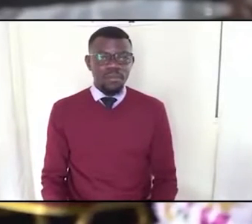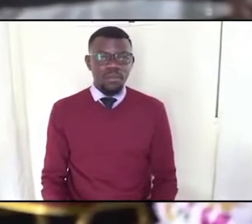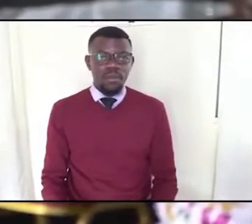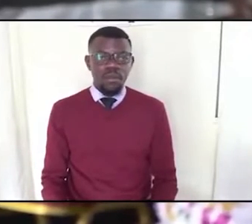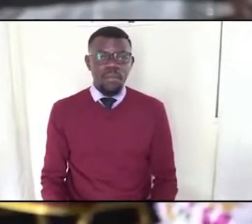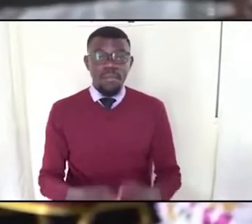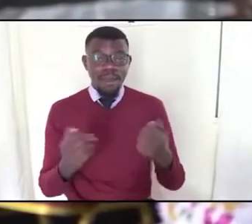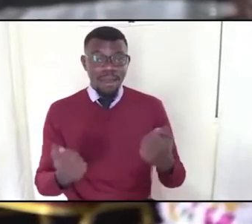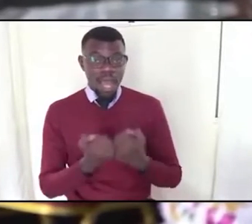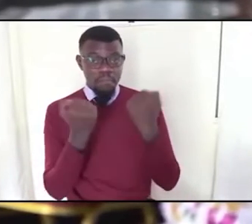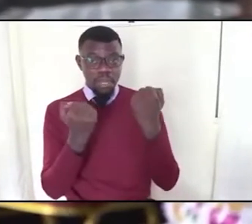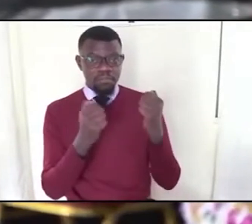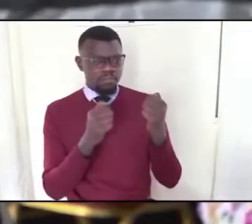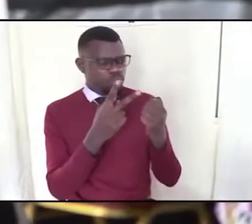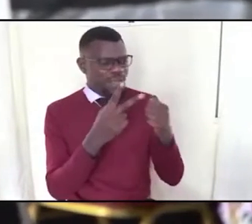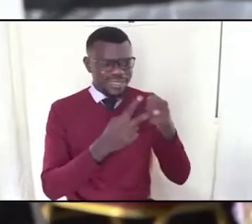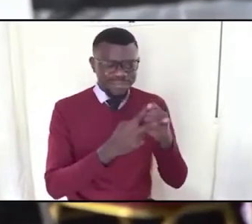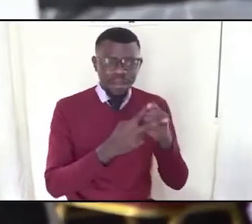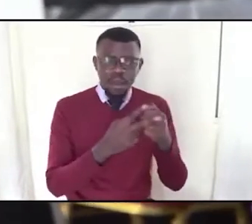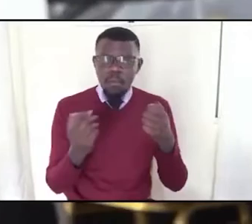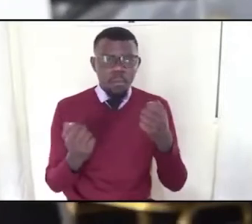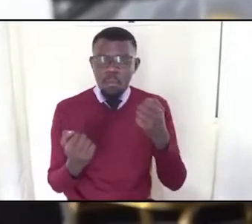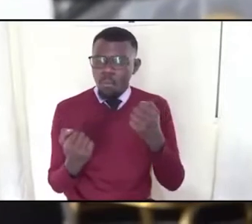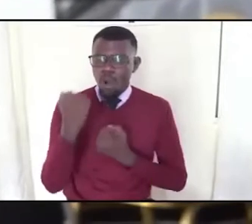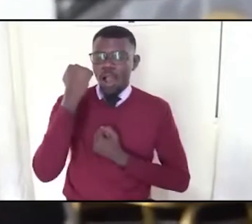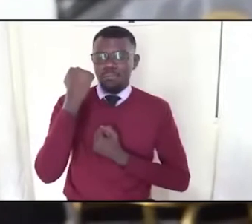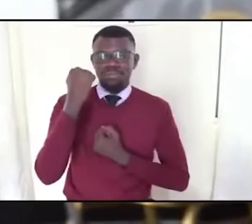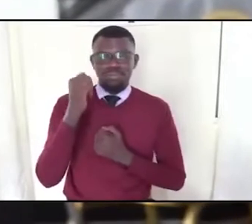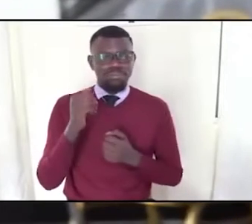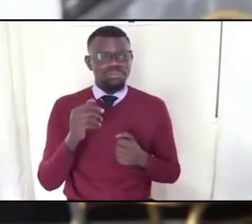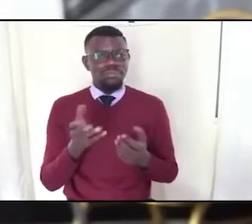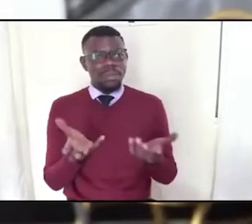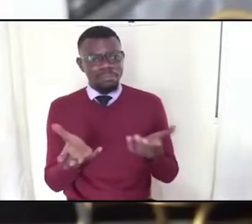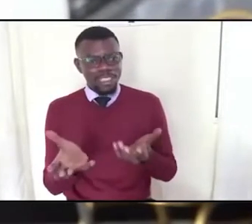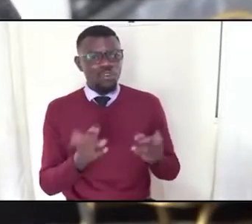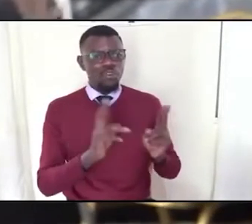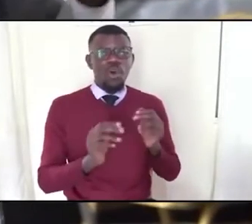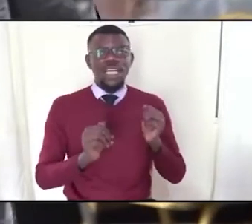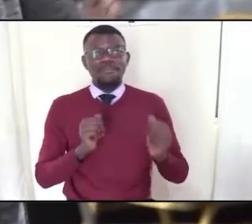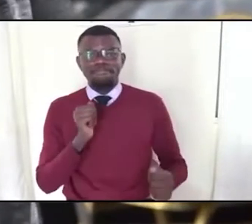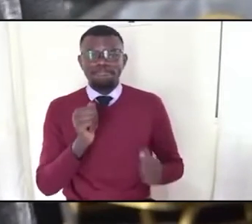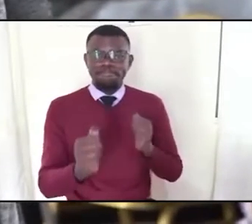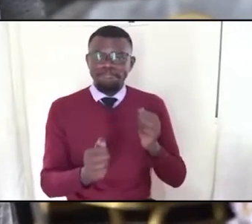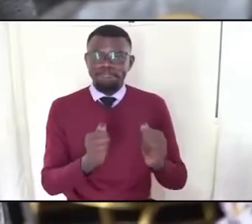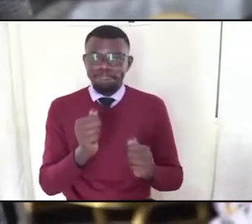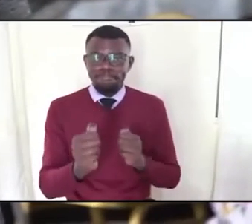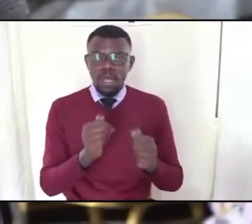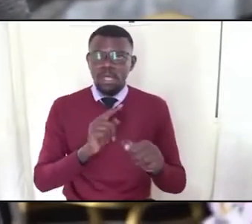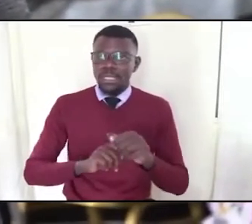But on 27th, she woke up and went for her business. At around 3,